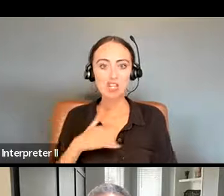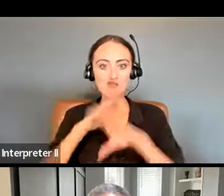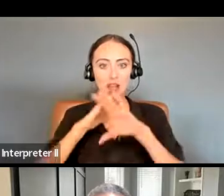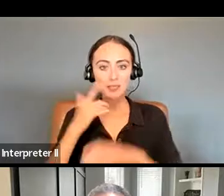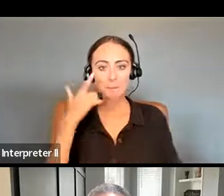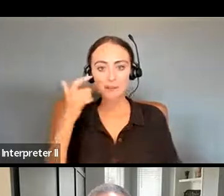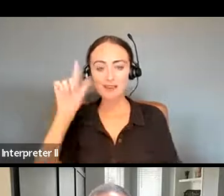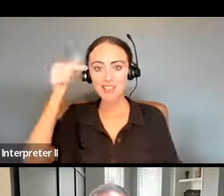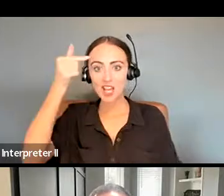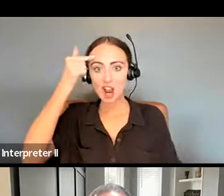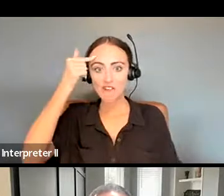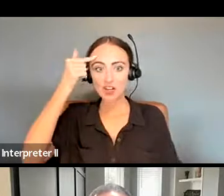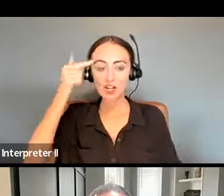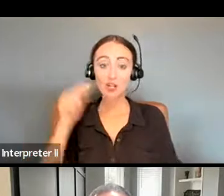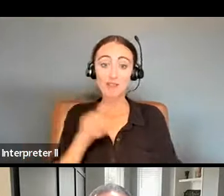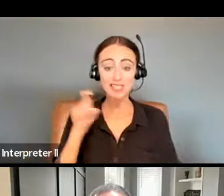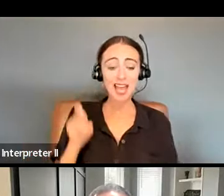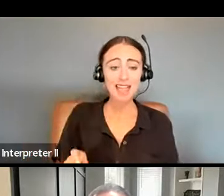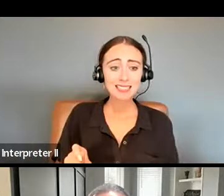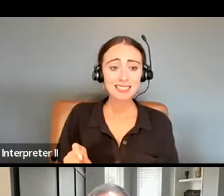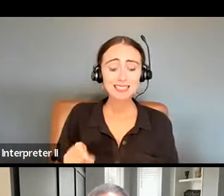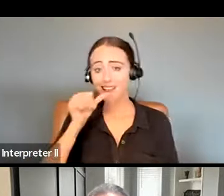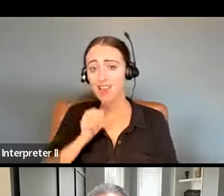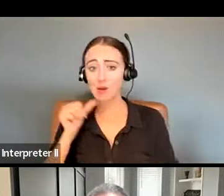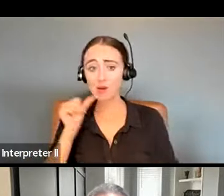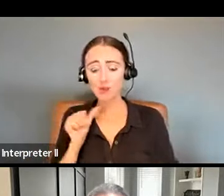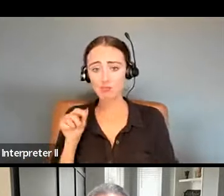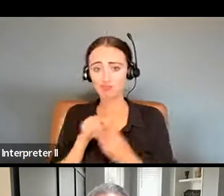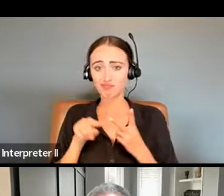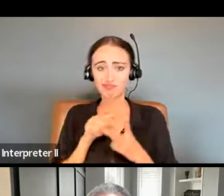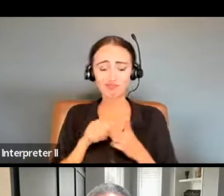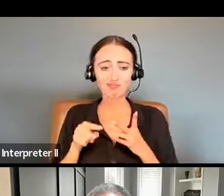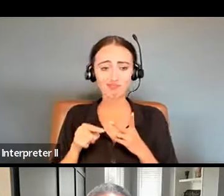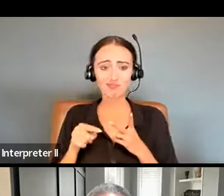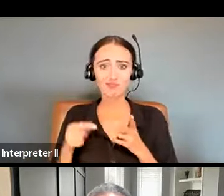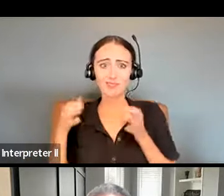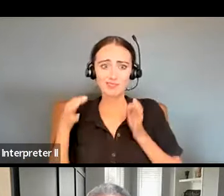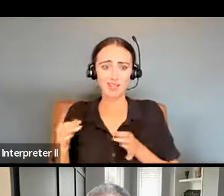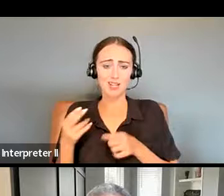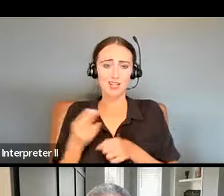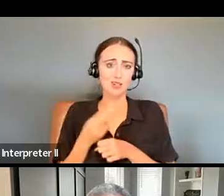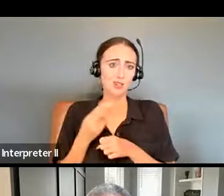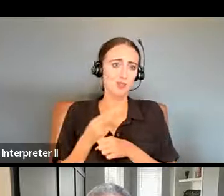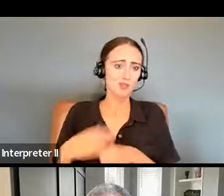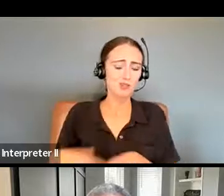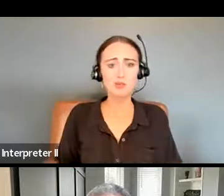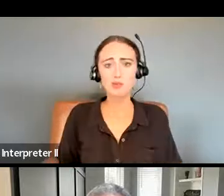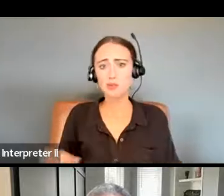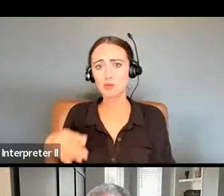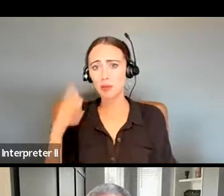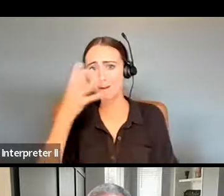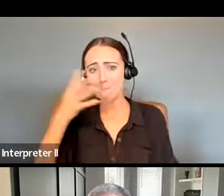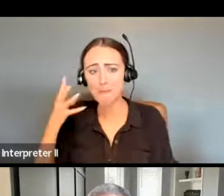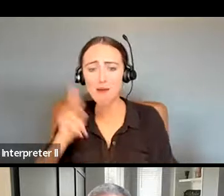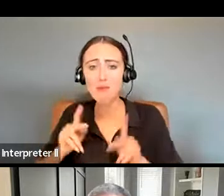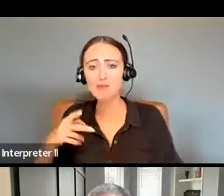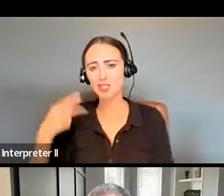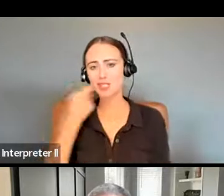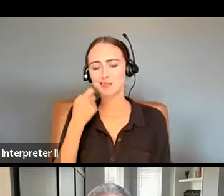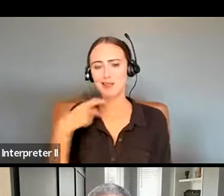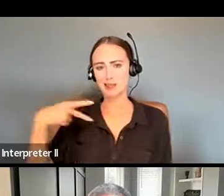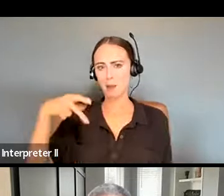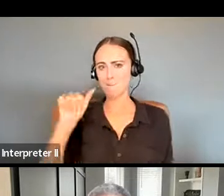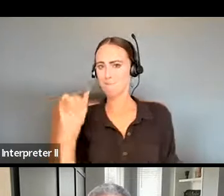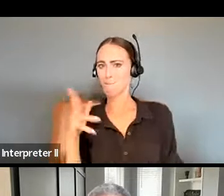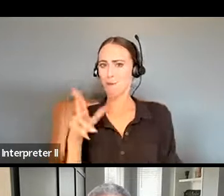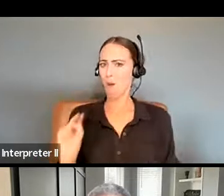the governors of Texas and Arizona have chosen to recklessly use migrants as pawns in a political stunt with